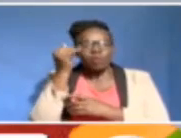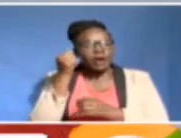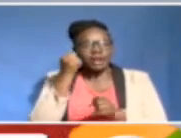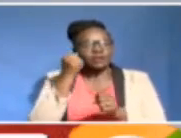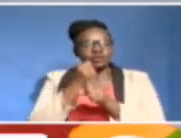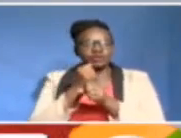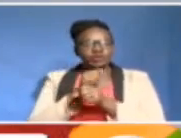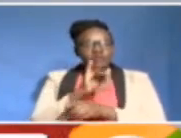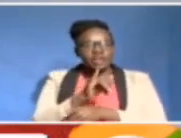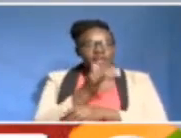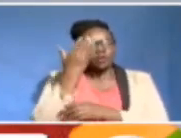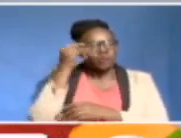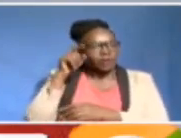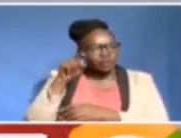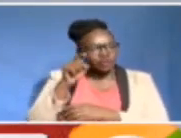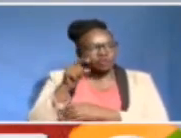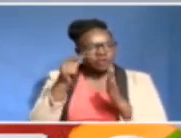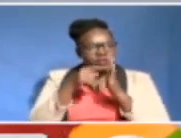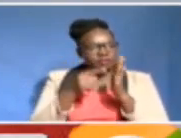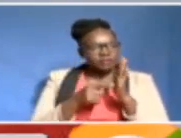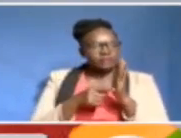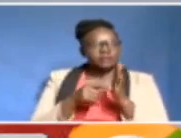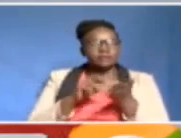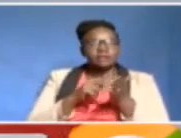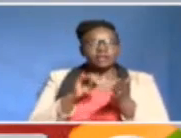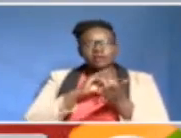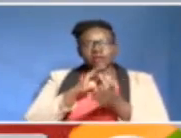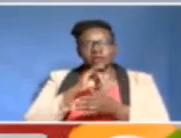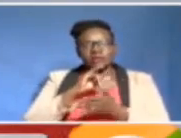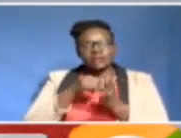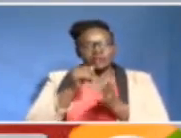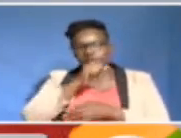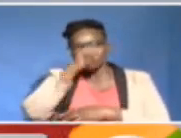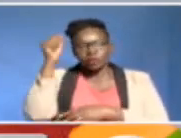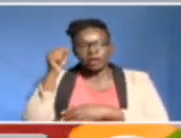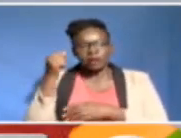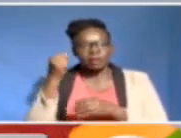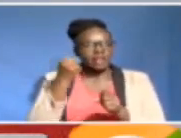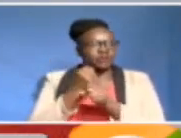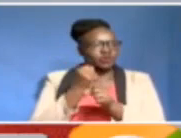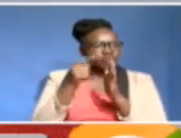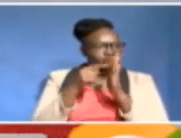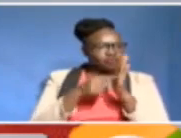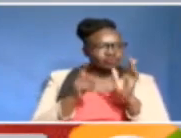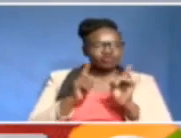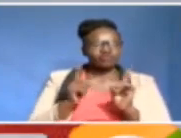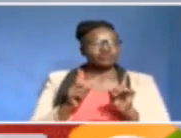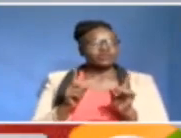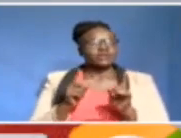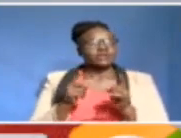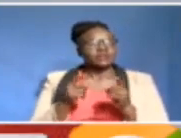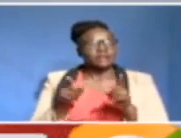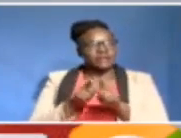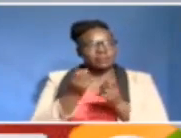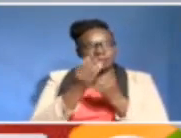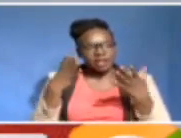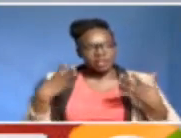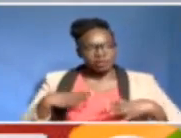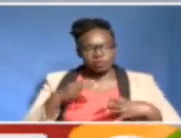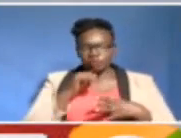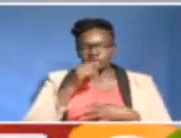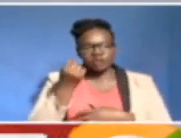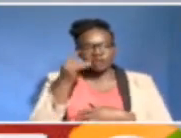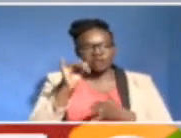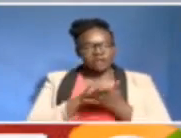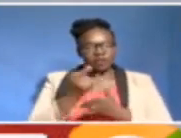it's not just something that you decide and wake up to do it. And I do get a lot of questions, but what people don't understand, that we don't educate our society